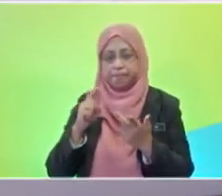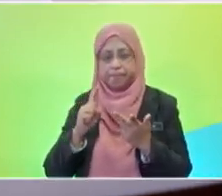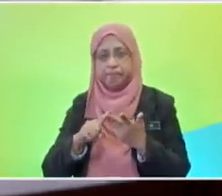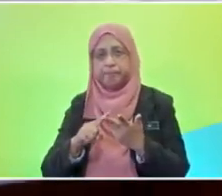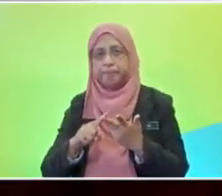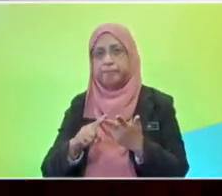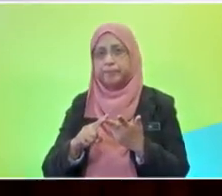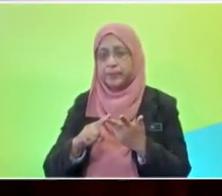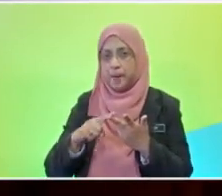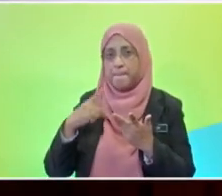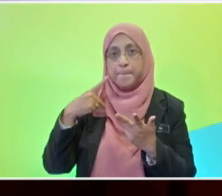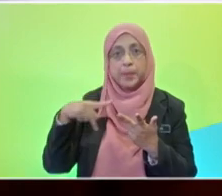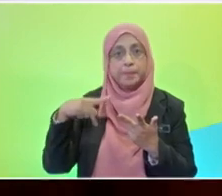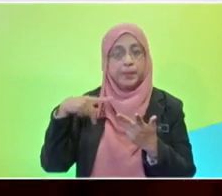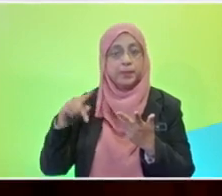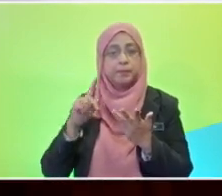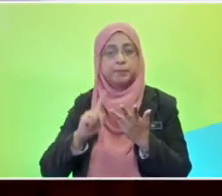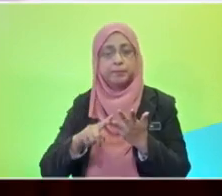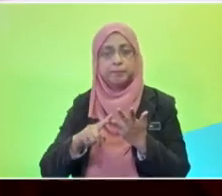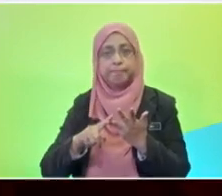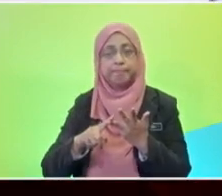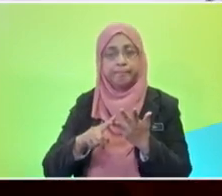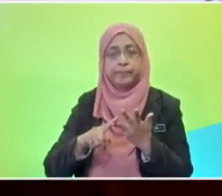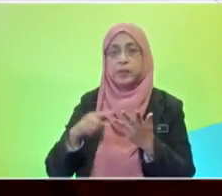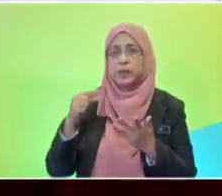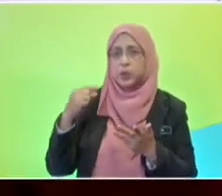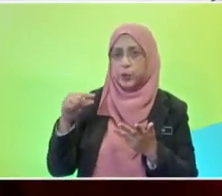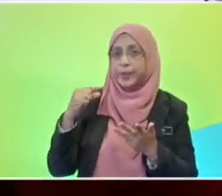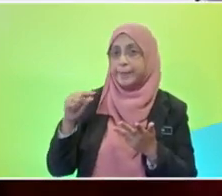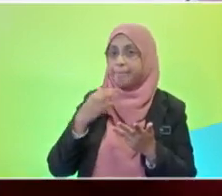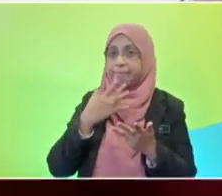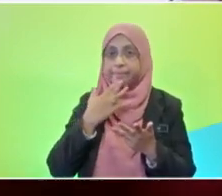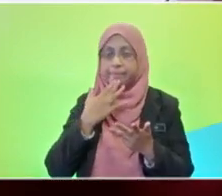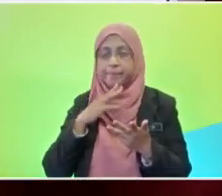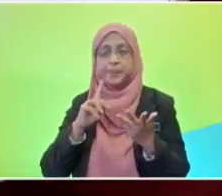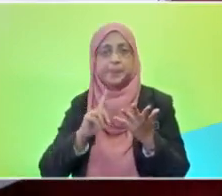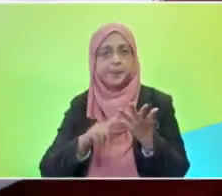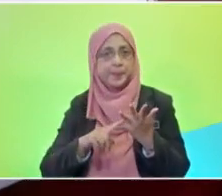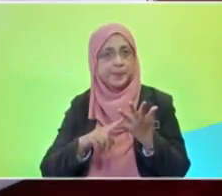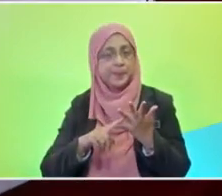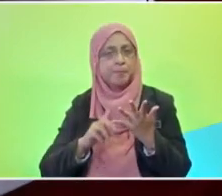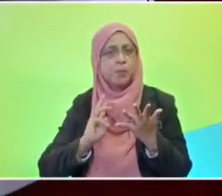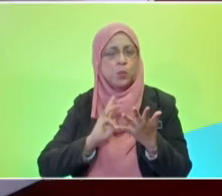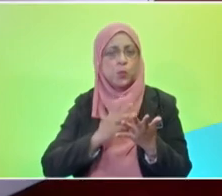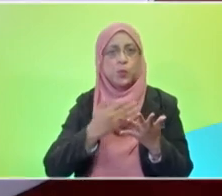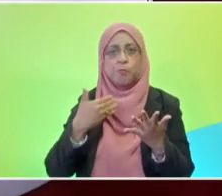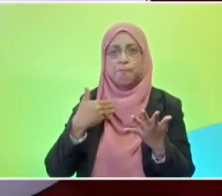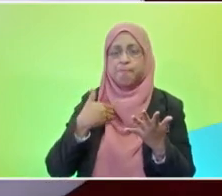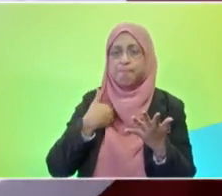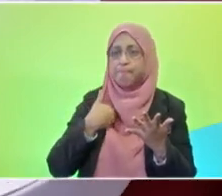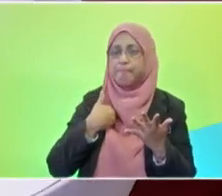have purple. We have green color. We have